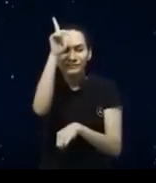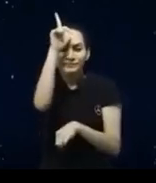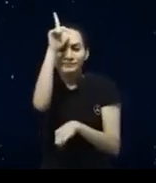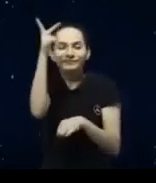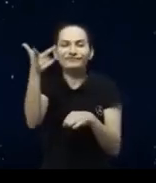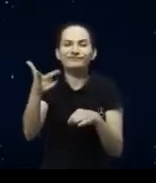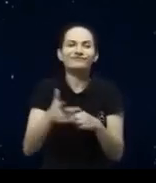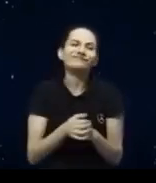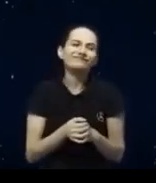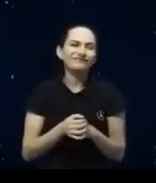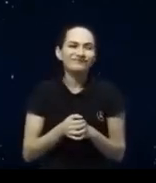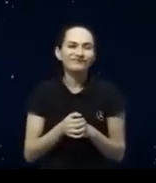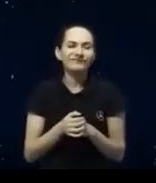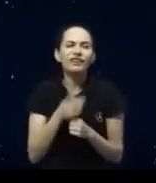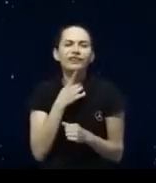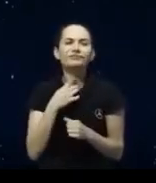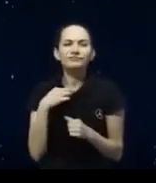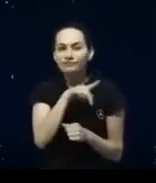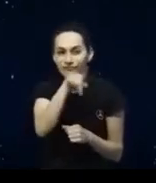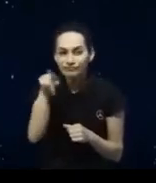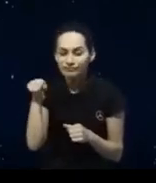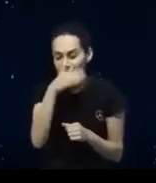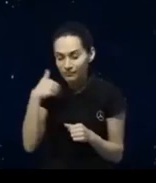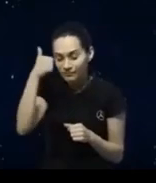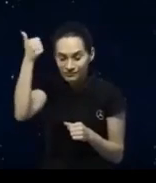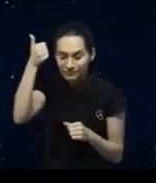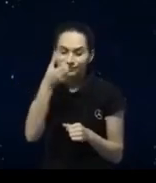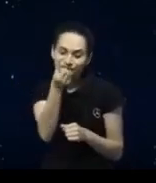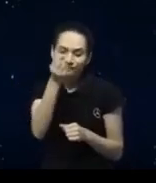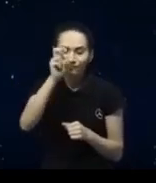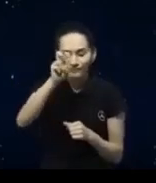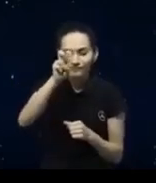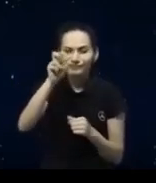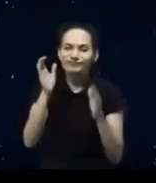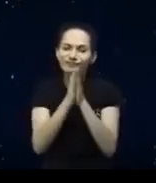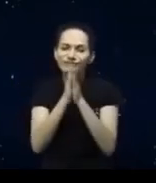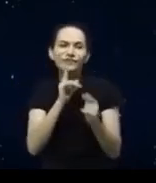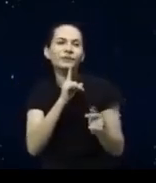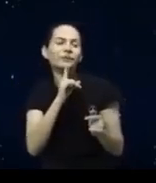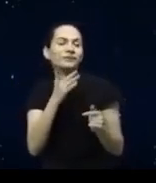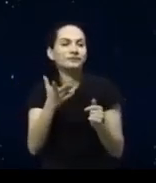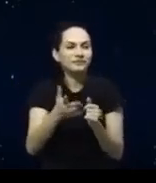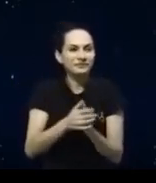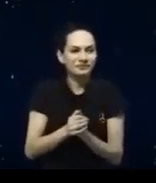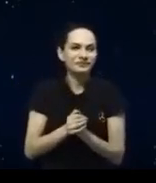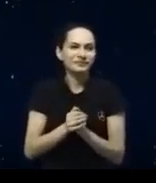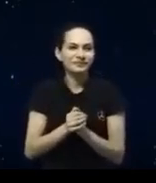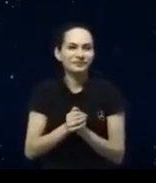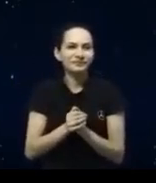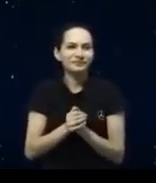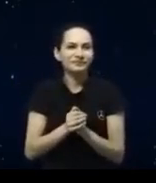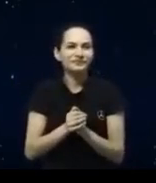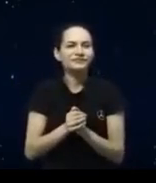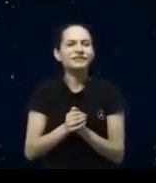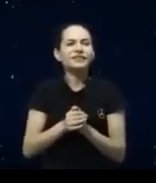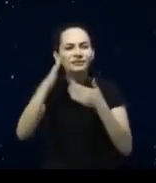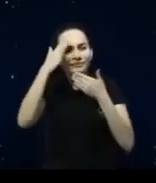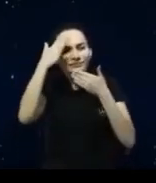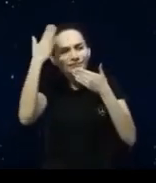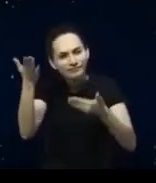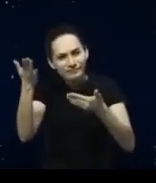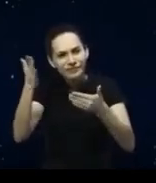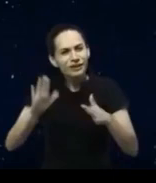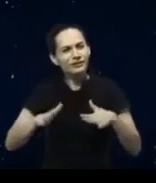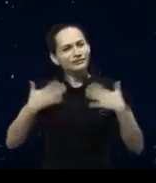Stuttgart. I wish you for the 65th anniversary all the best and thanks for